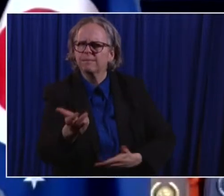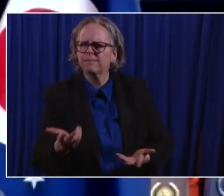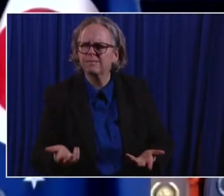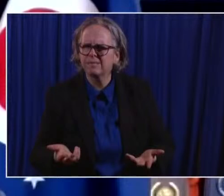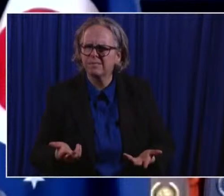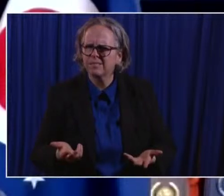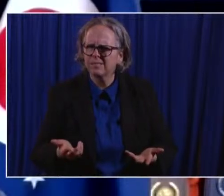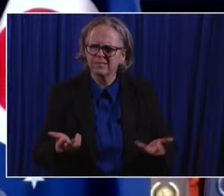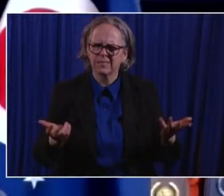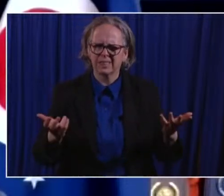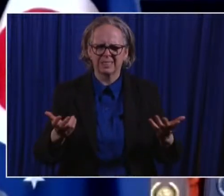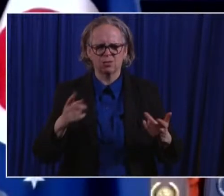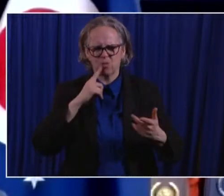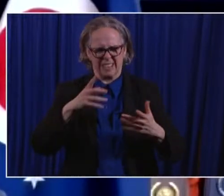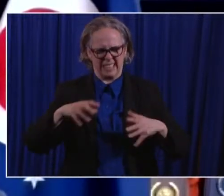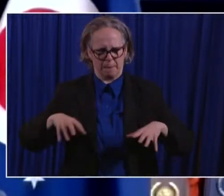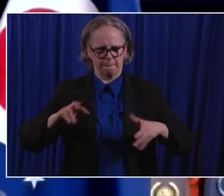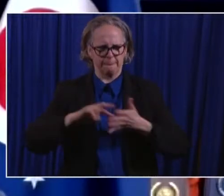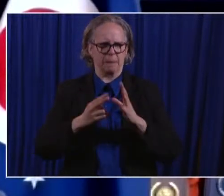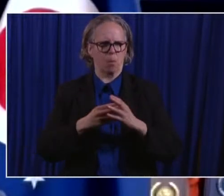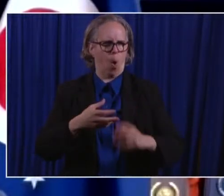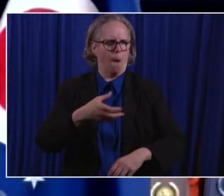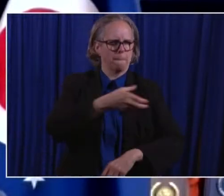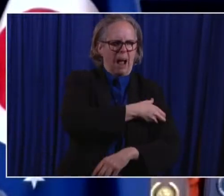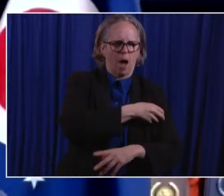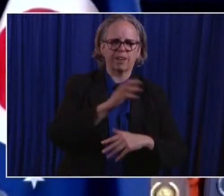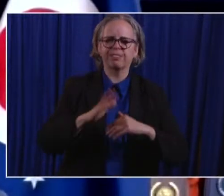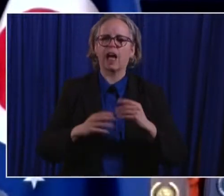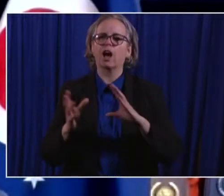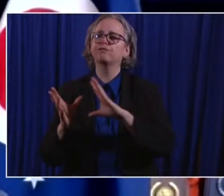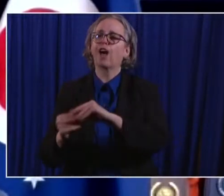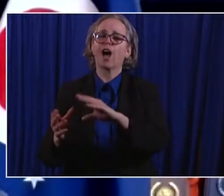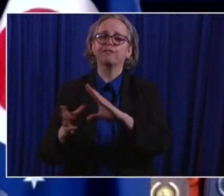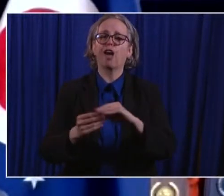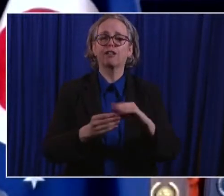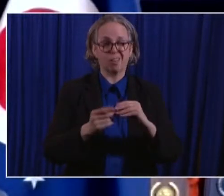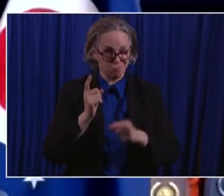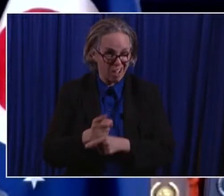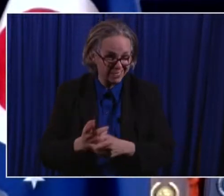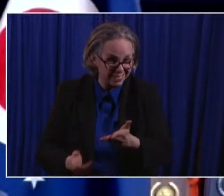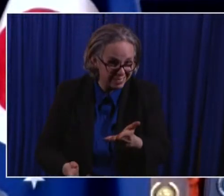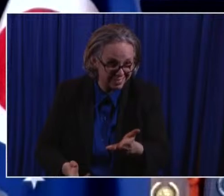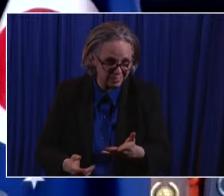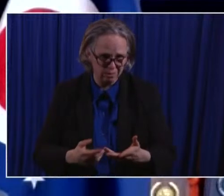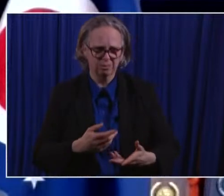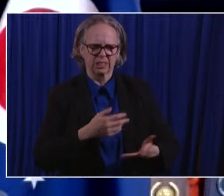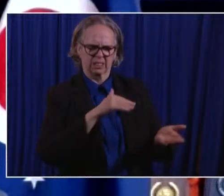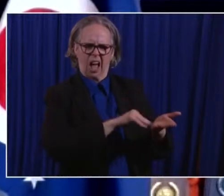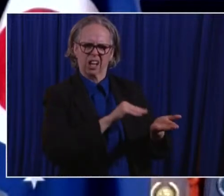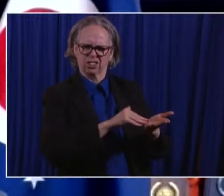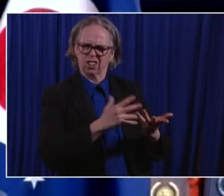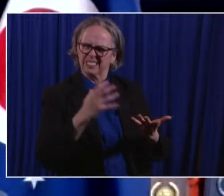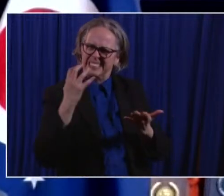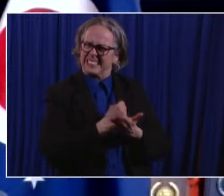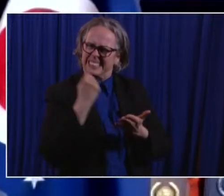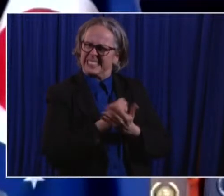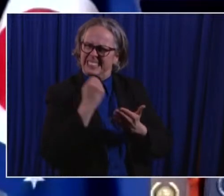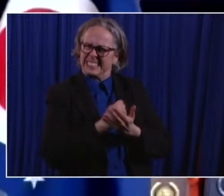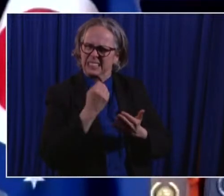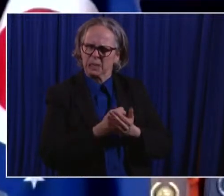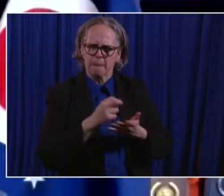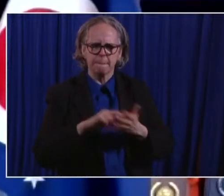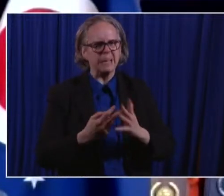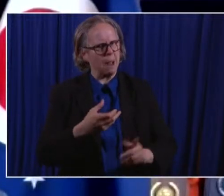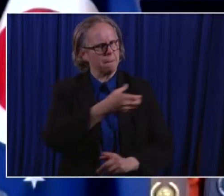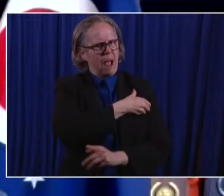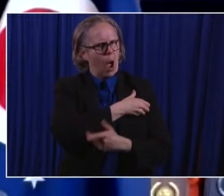action is louder than words, right? Well, the doctor's actions about getting vaccinated, I think, are pretty powerful evidence about what we should